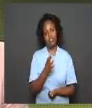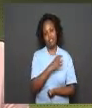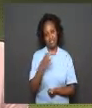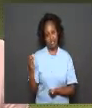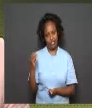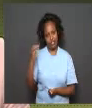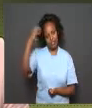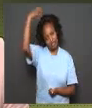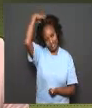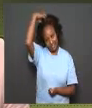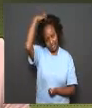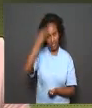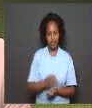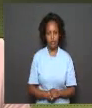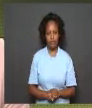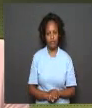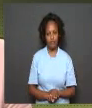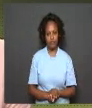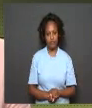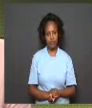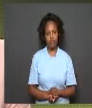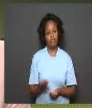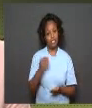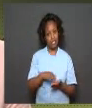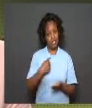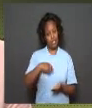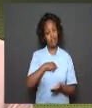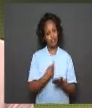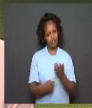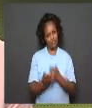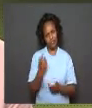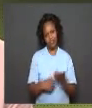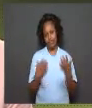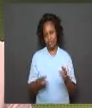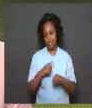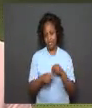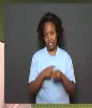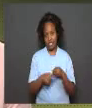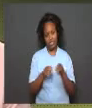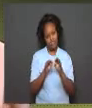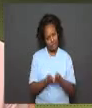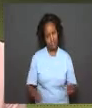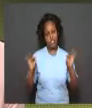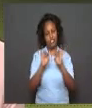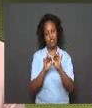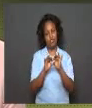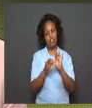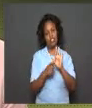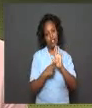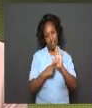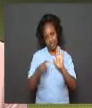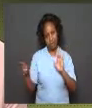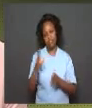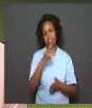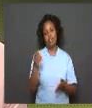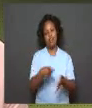the state. We also talked about the necessity for transparency